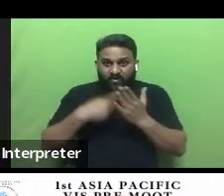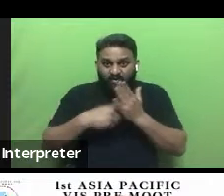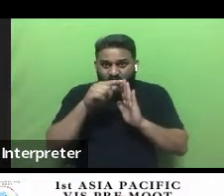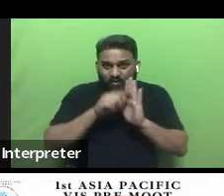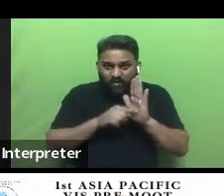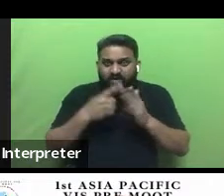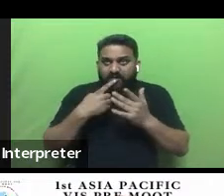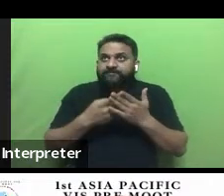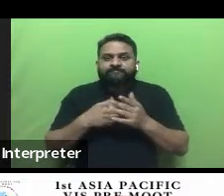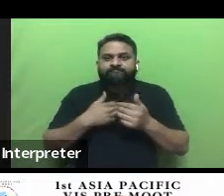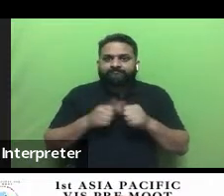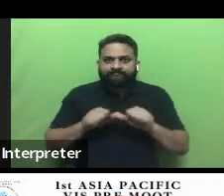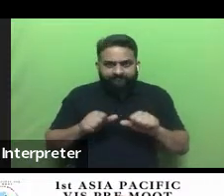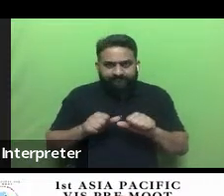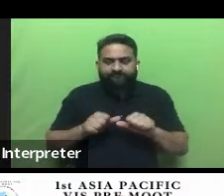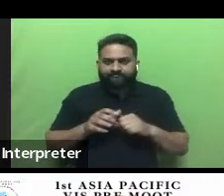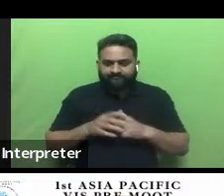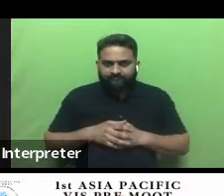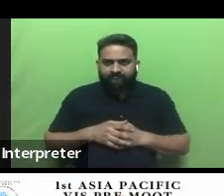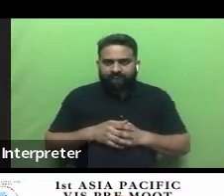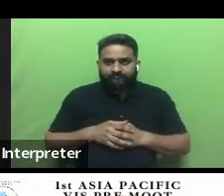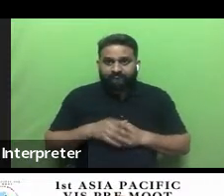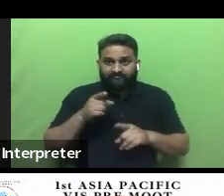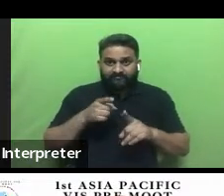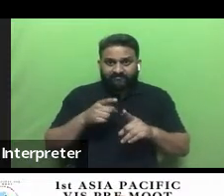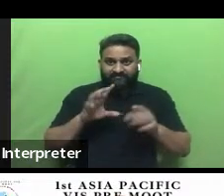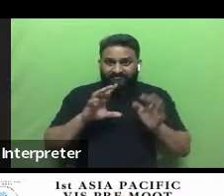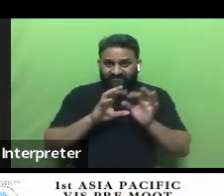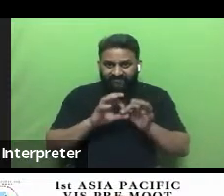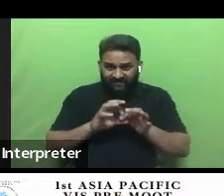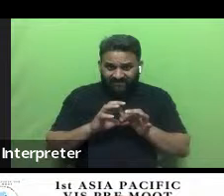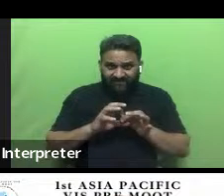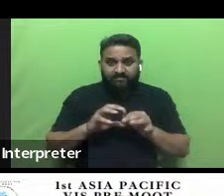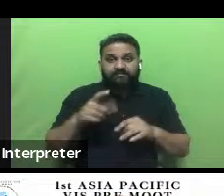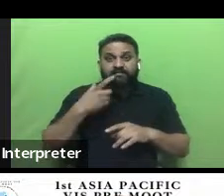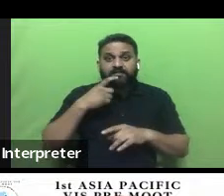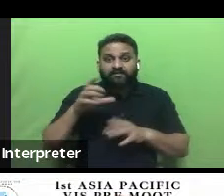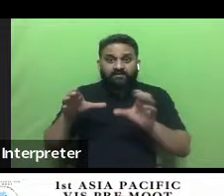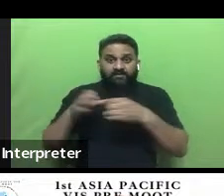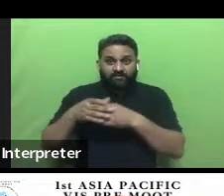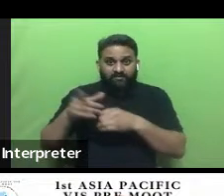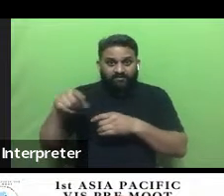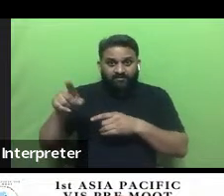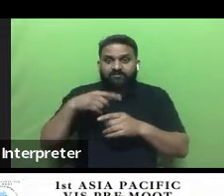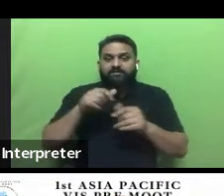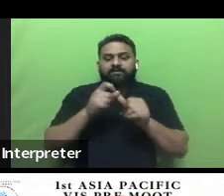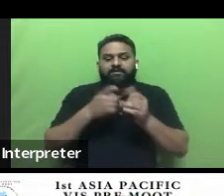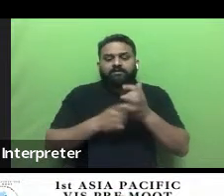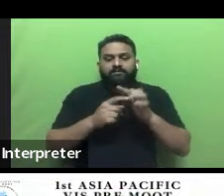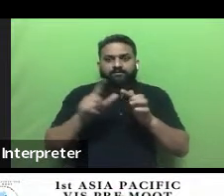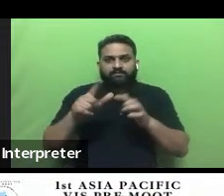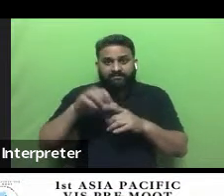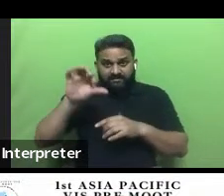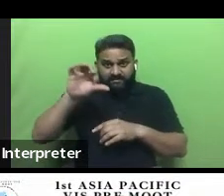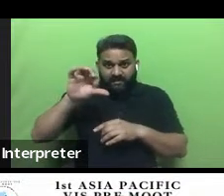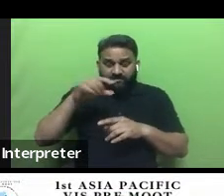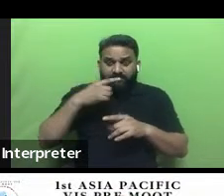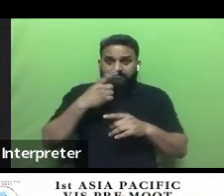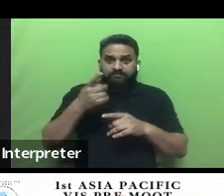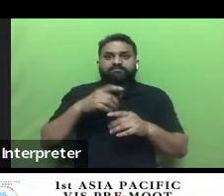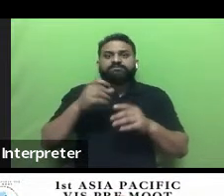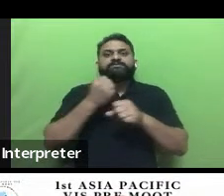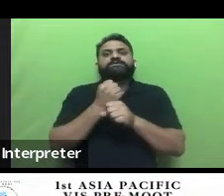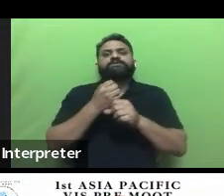kernel oil products. In this regard, the claimant invoked Article 9 of its General Conditions of Sale